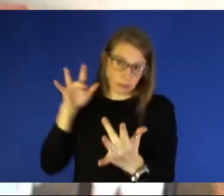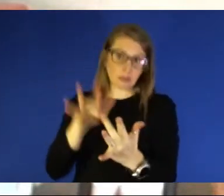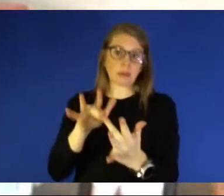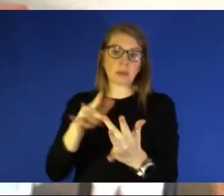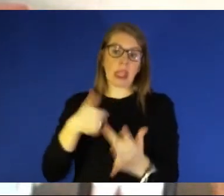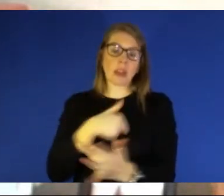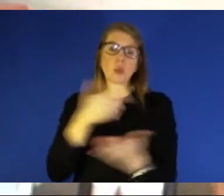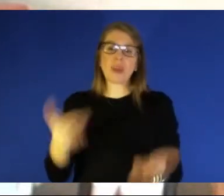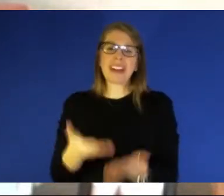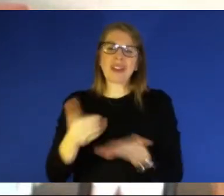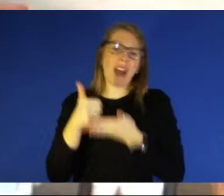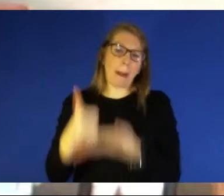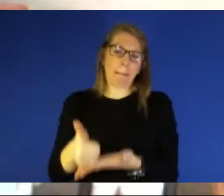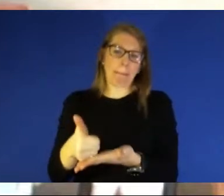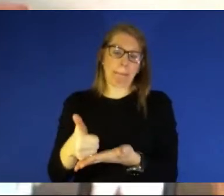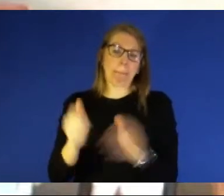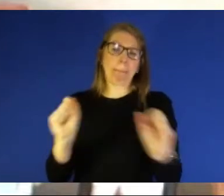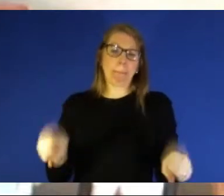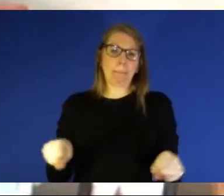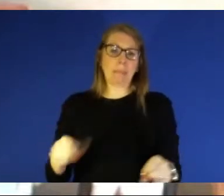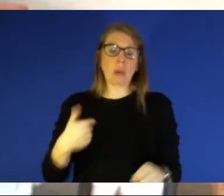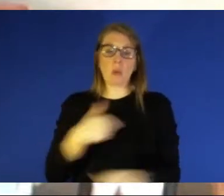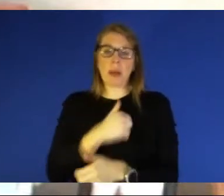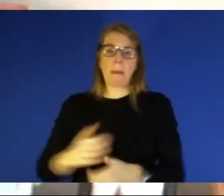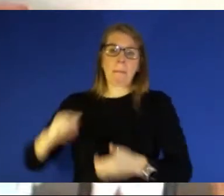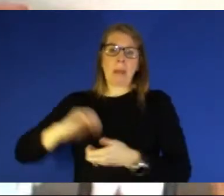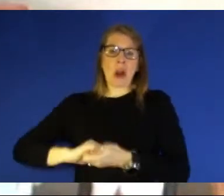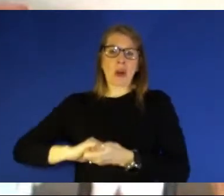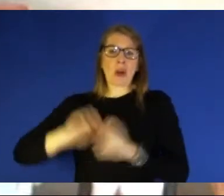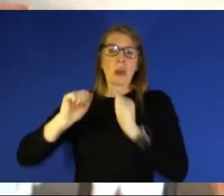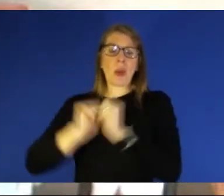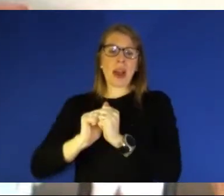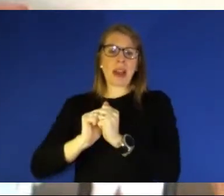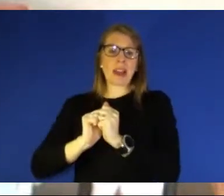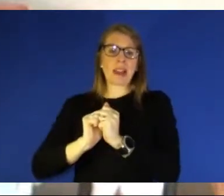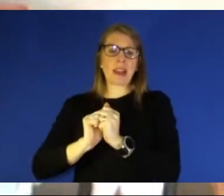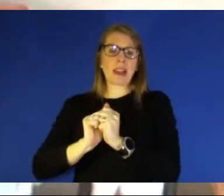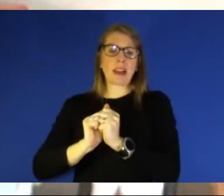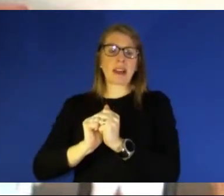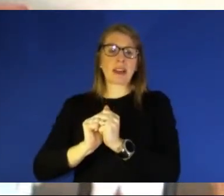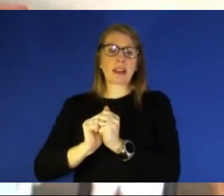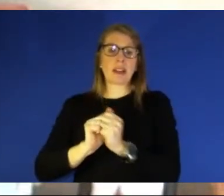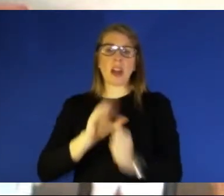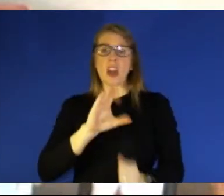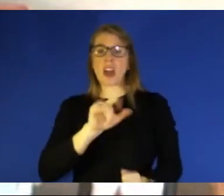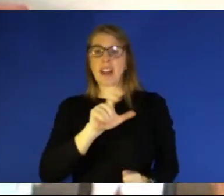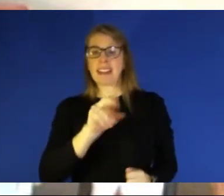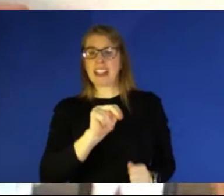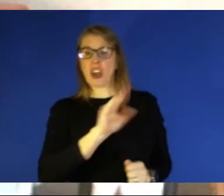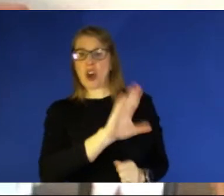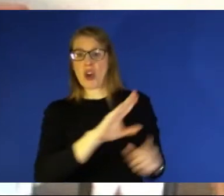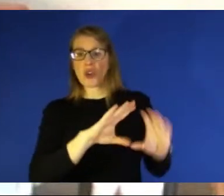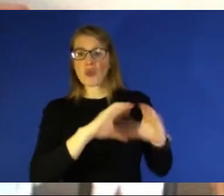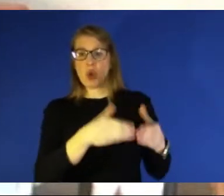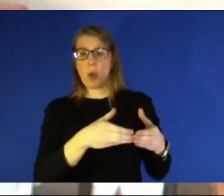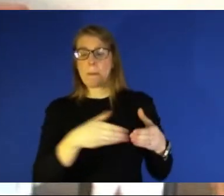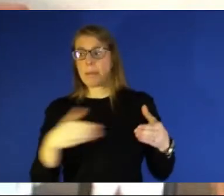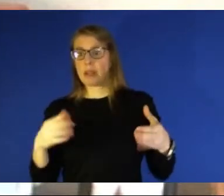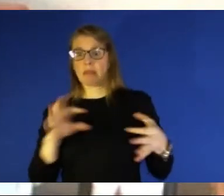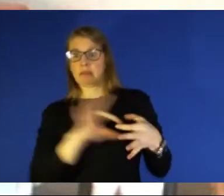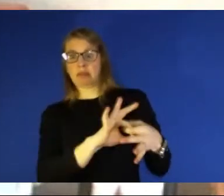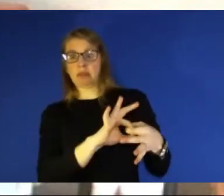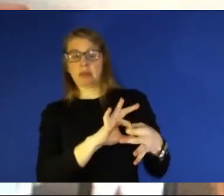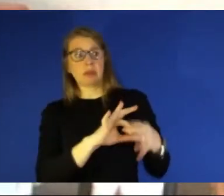help. We partner closely with Colleen and her group to make sure that we've got resources available to